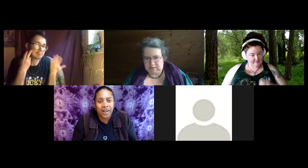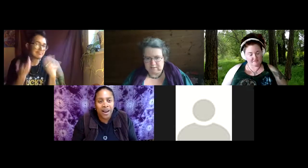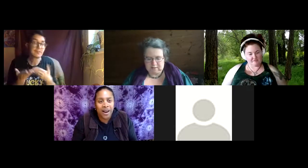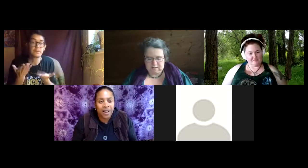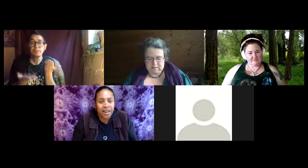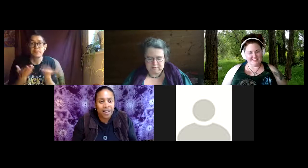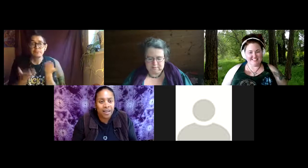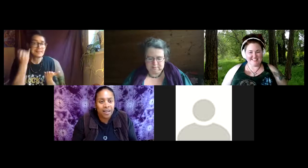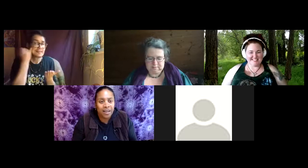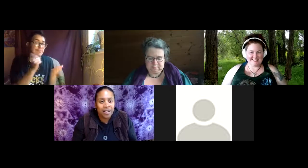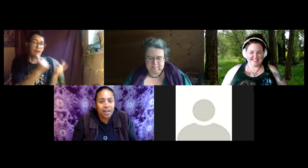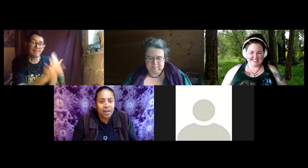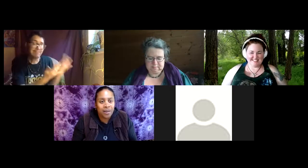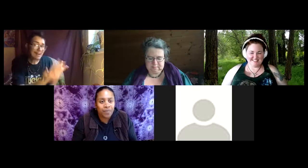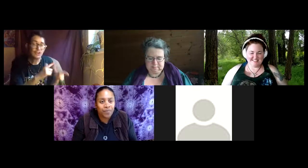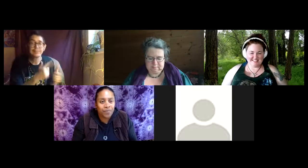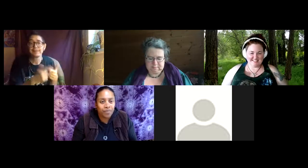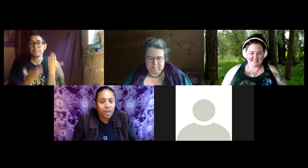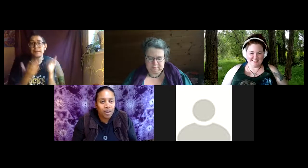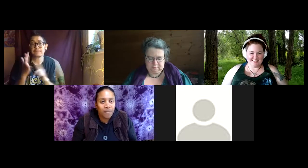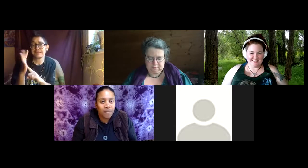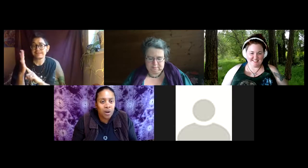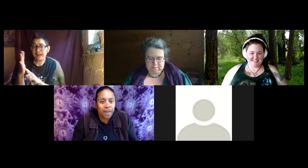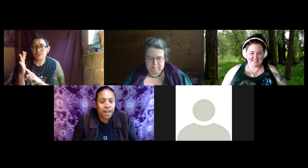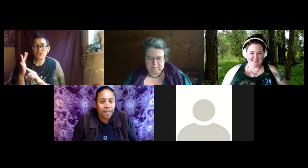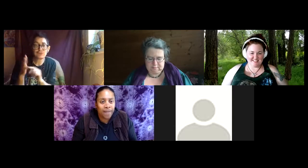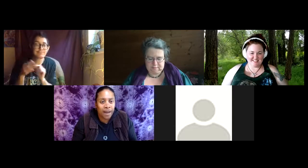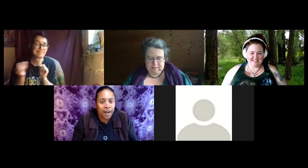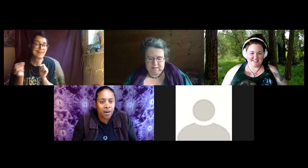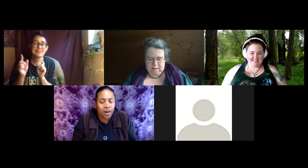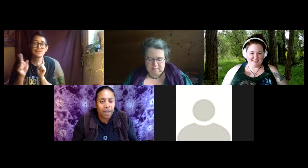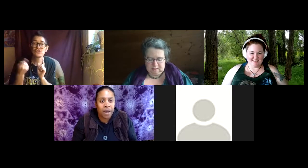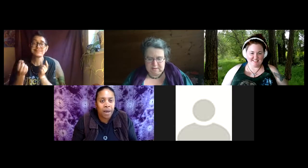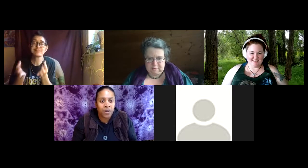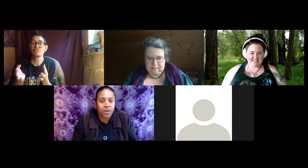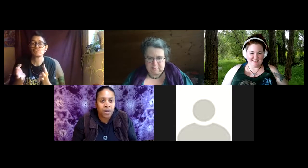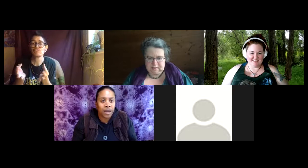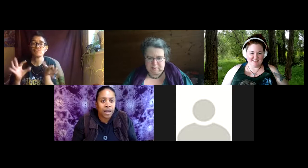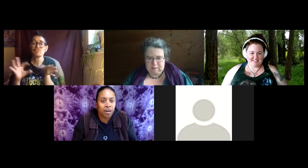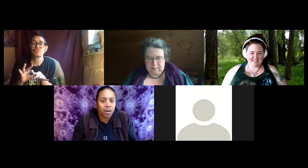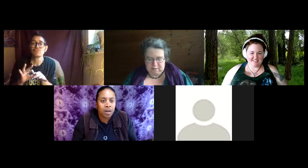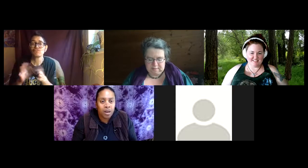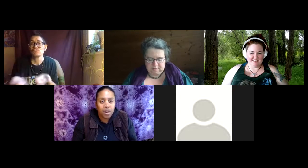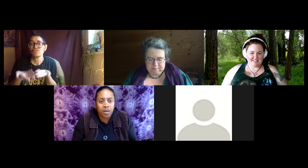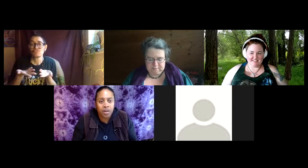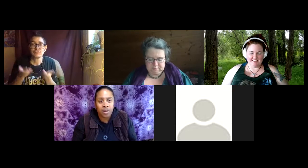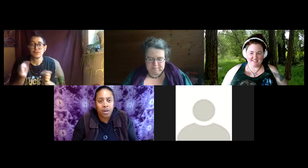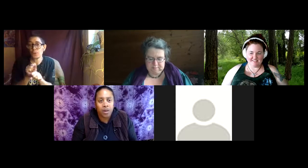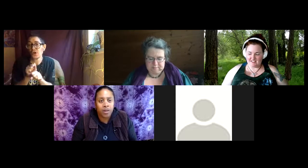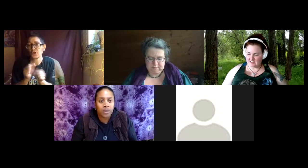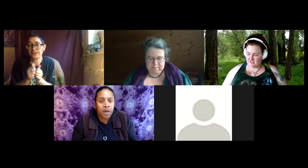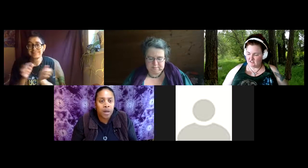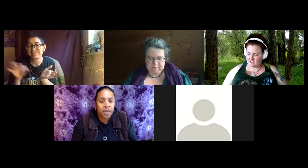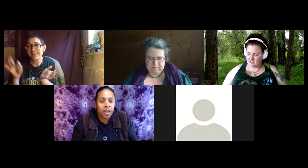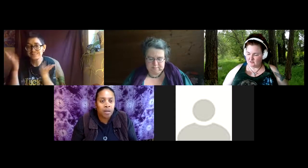levels are, and you know, if I have the fire, I might use a little candle, and just, you know, a